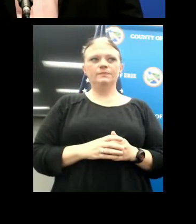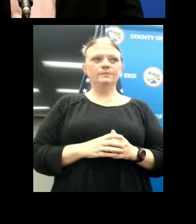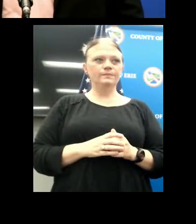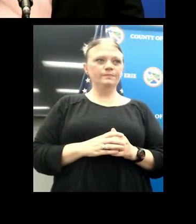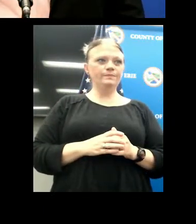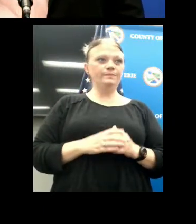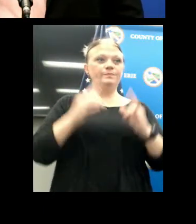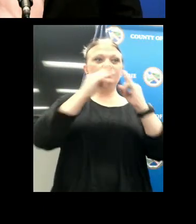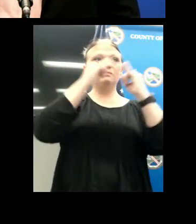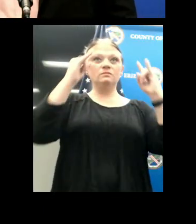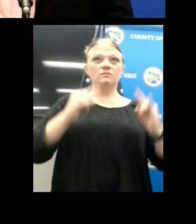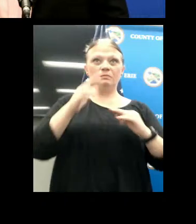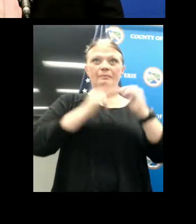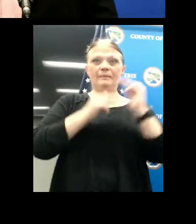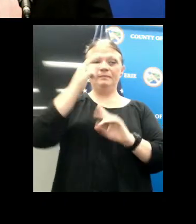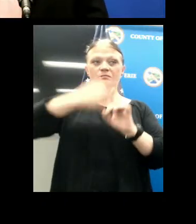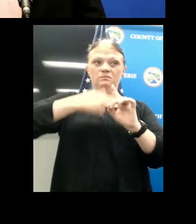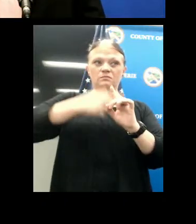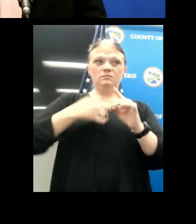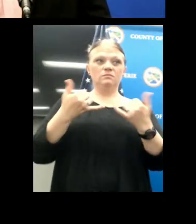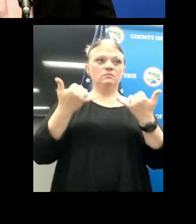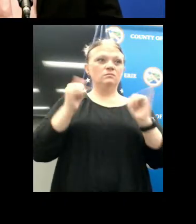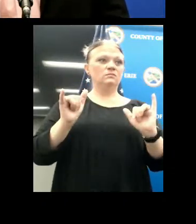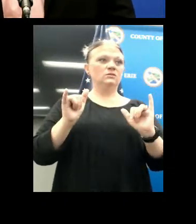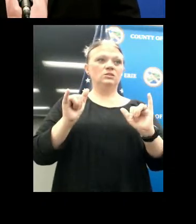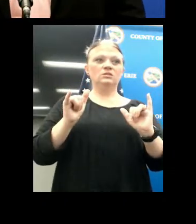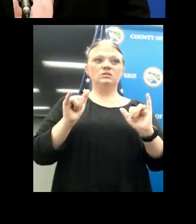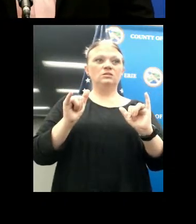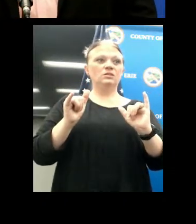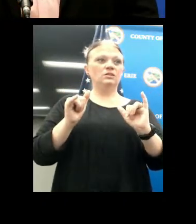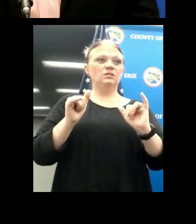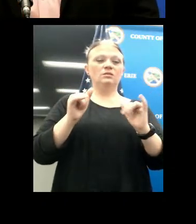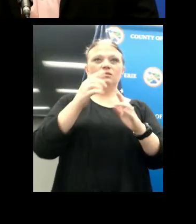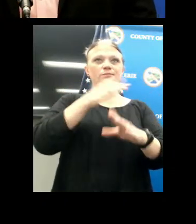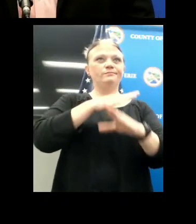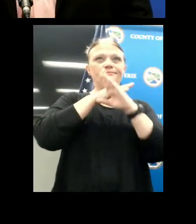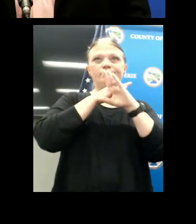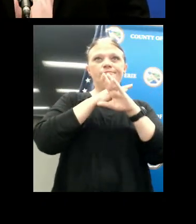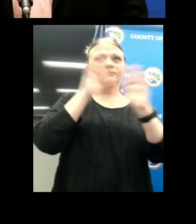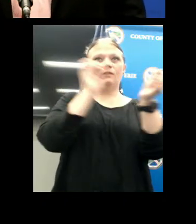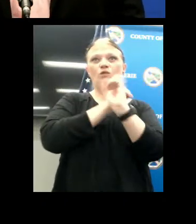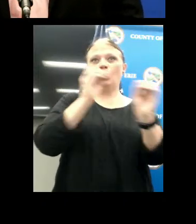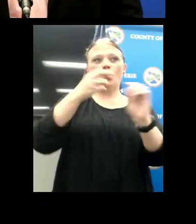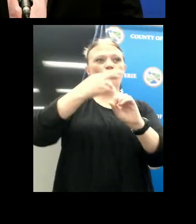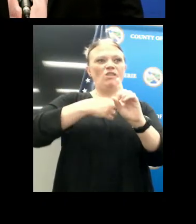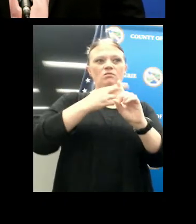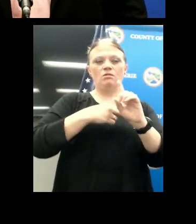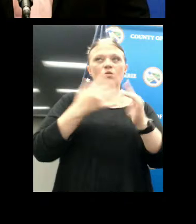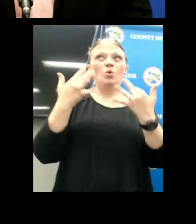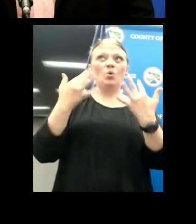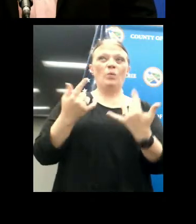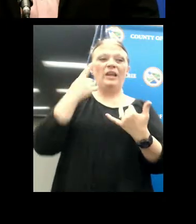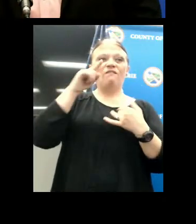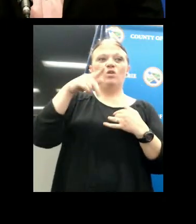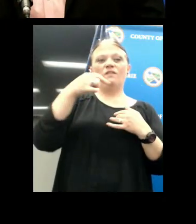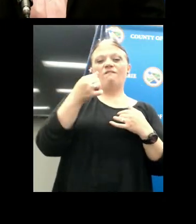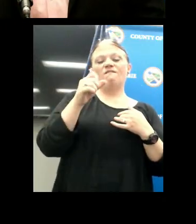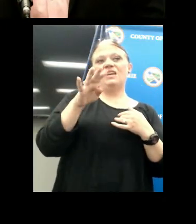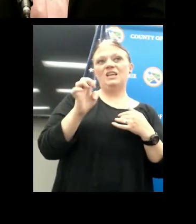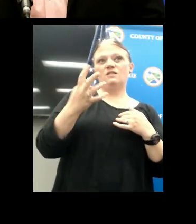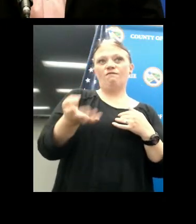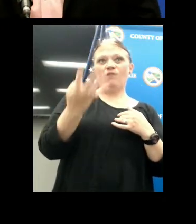Shelter and building rentals, it's a big one. They are still blocked out. We still have no shelter and building rentals. We're waiting for some guidance on phase